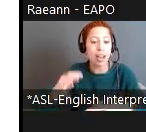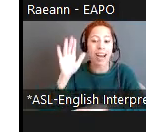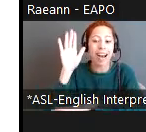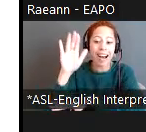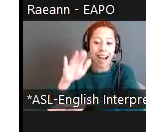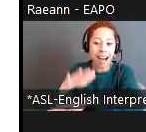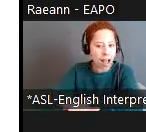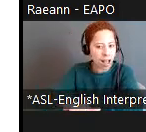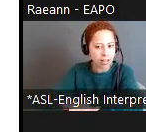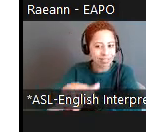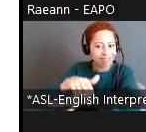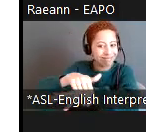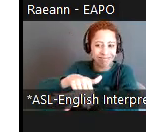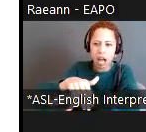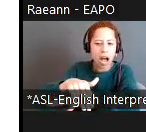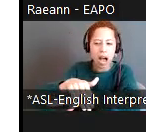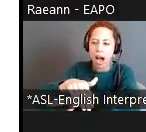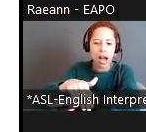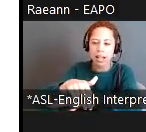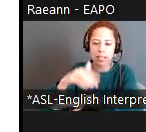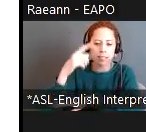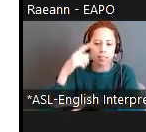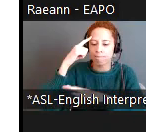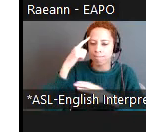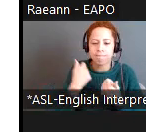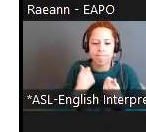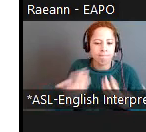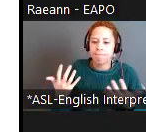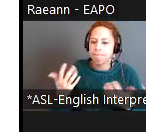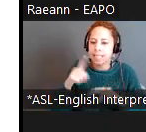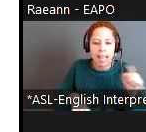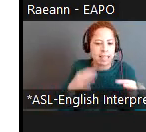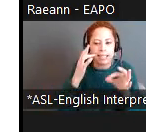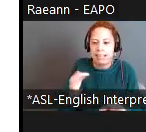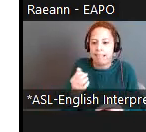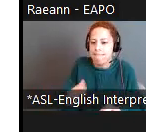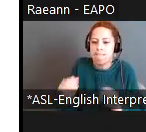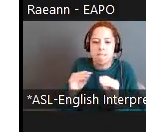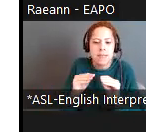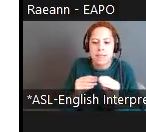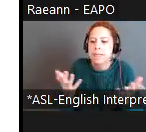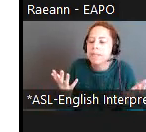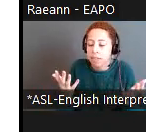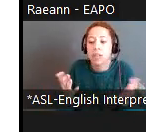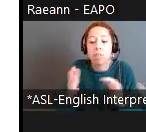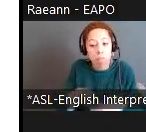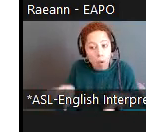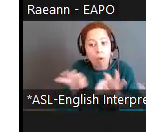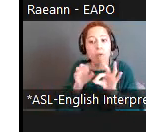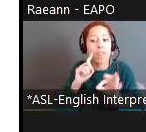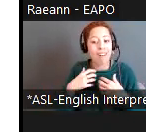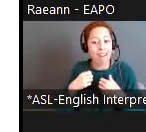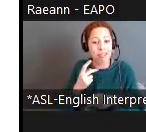not have that ability to understand anymore. So it's important for healthcare providers to understand, if I have somebody